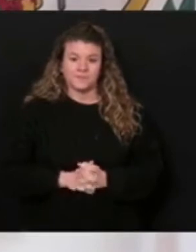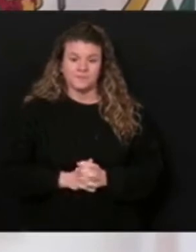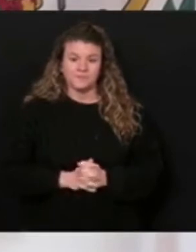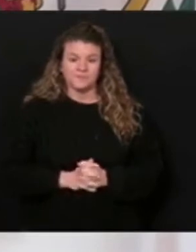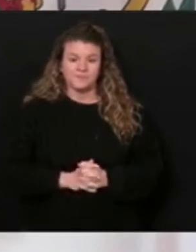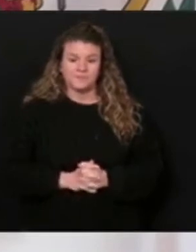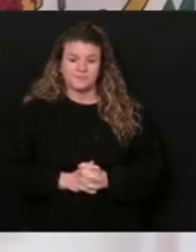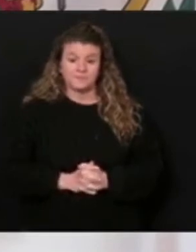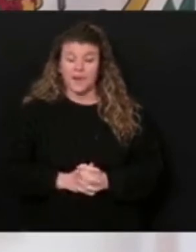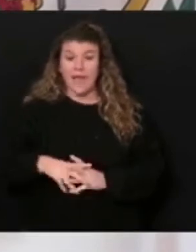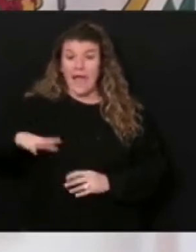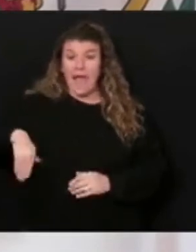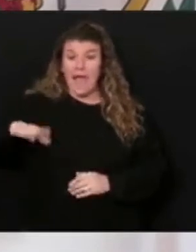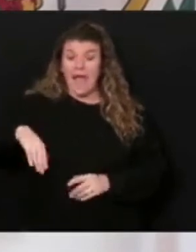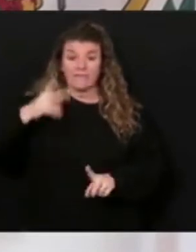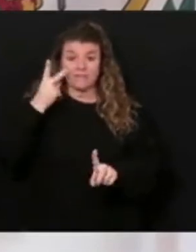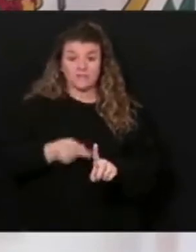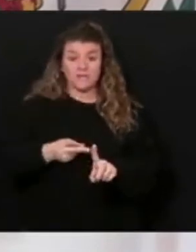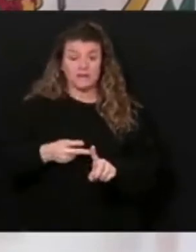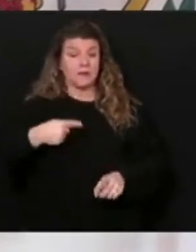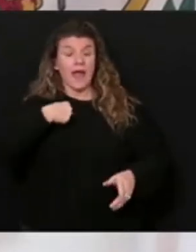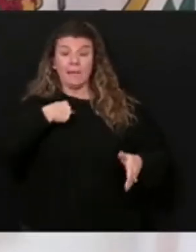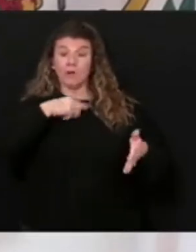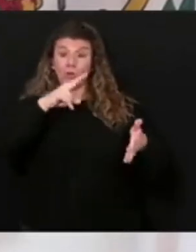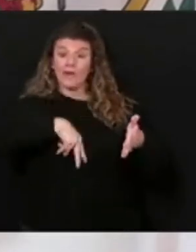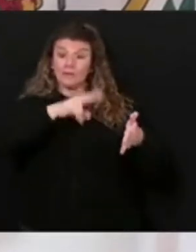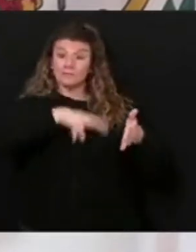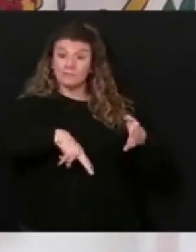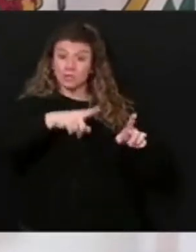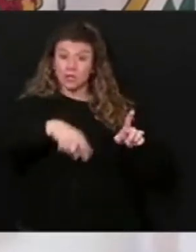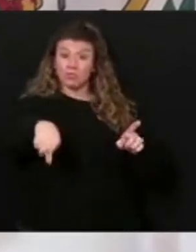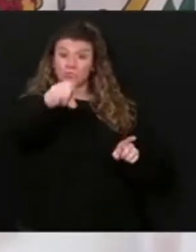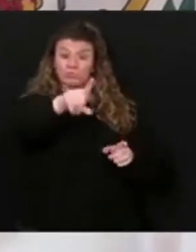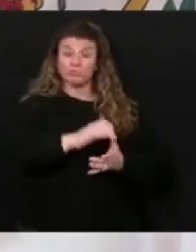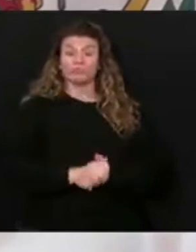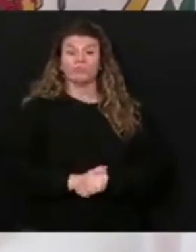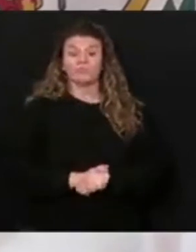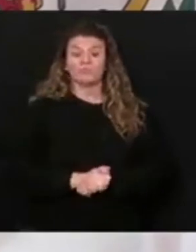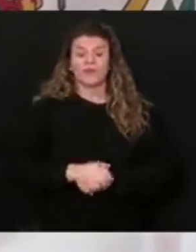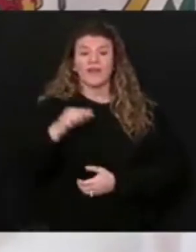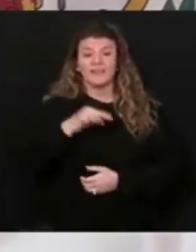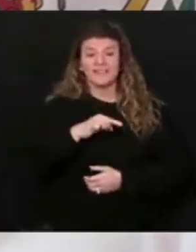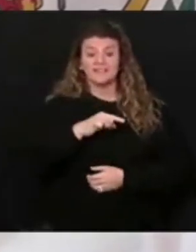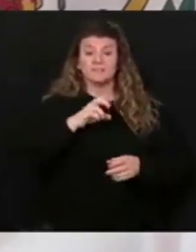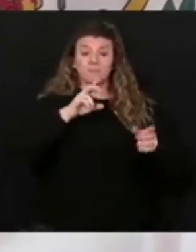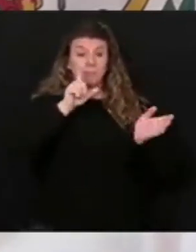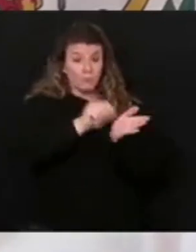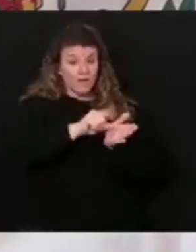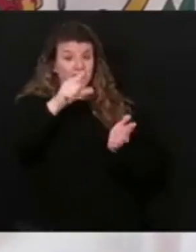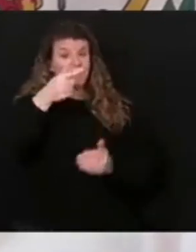Now, I haven't seen this. I'm gonna read this to you, though. This is from the Greenbrier.